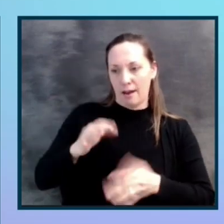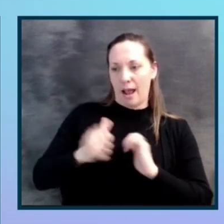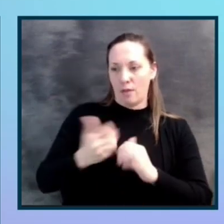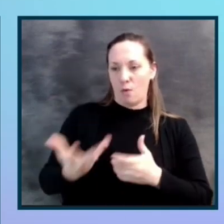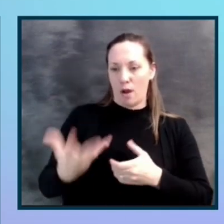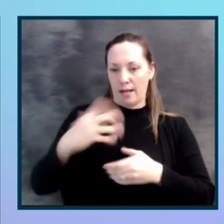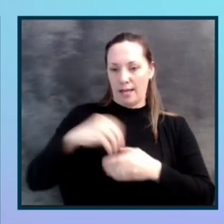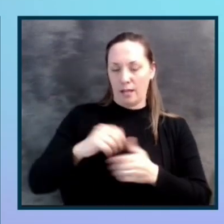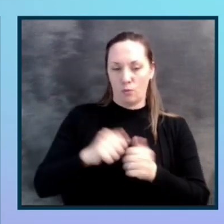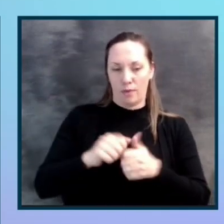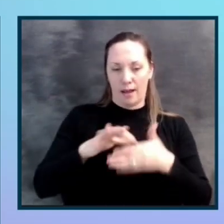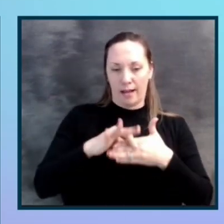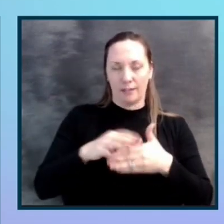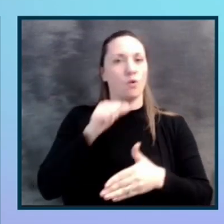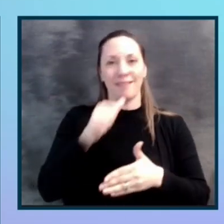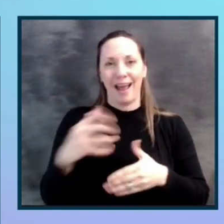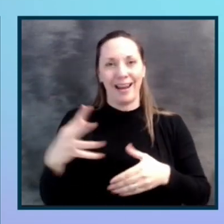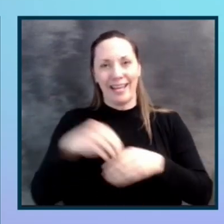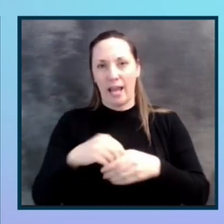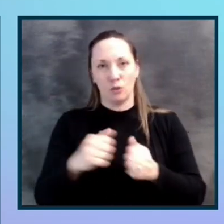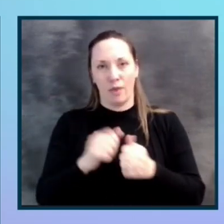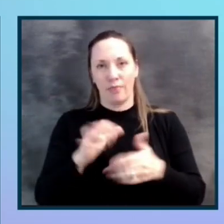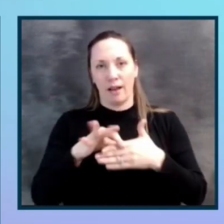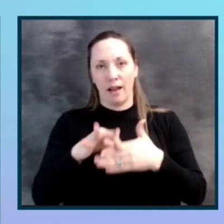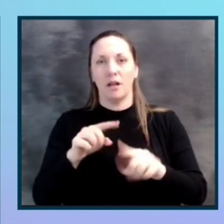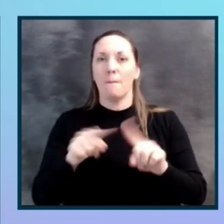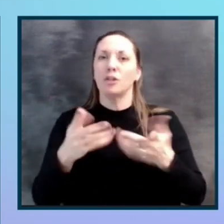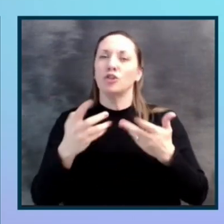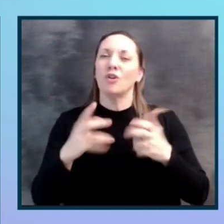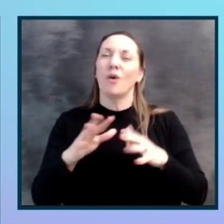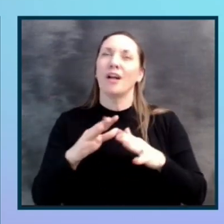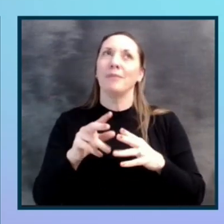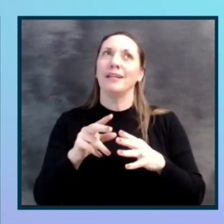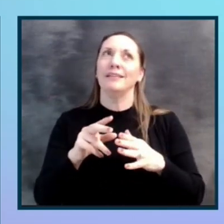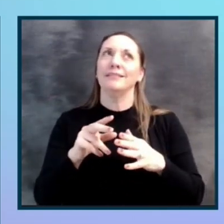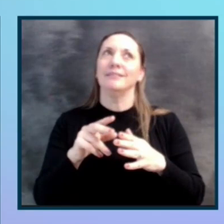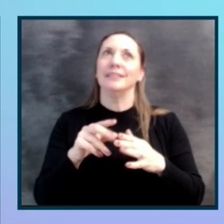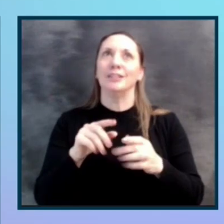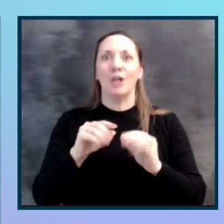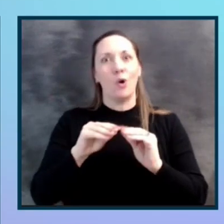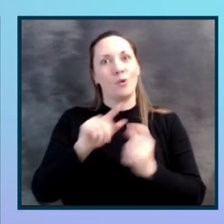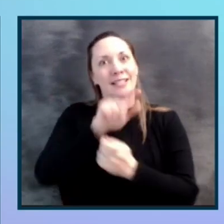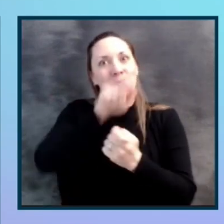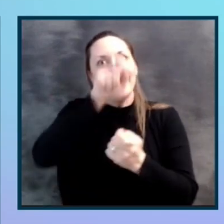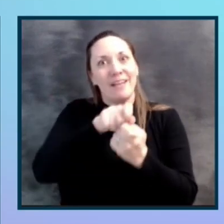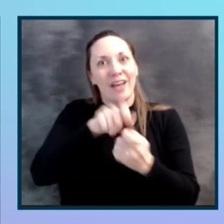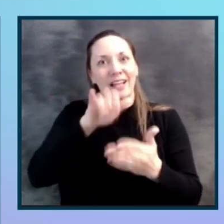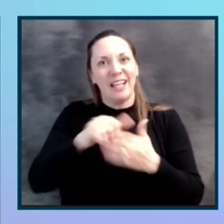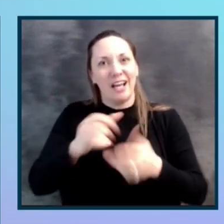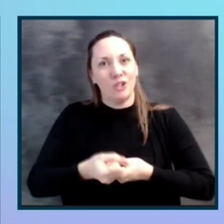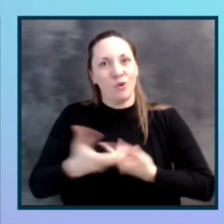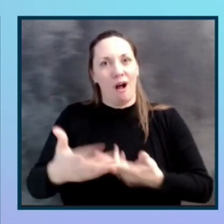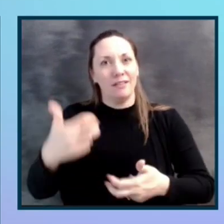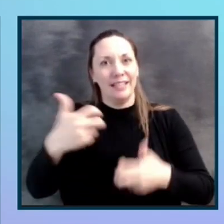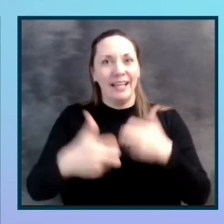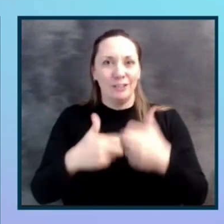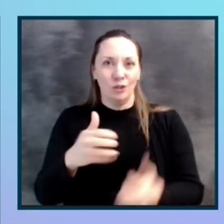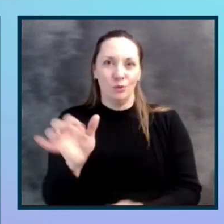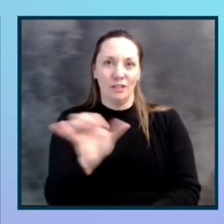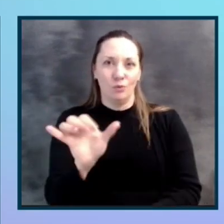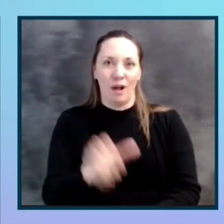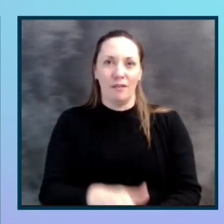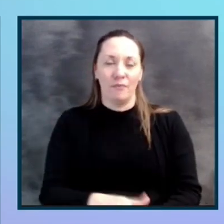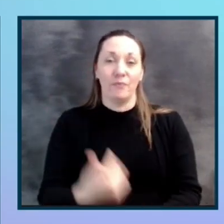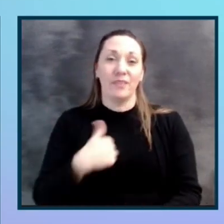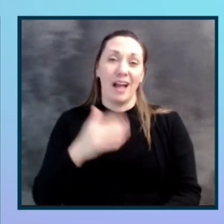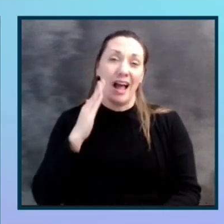not engage with the content, but you don't want to be so specific that you cause issues as well. I